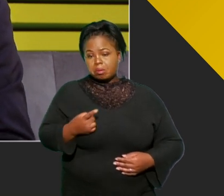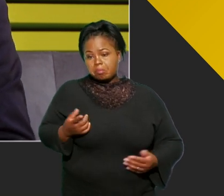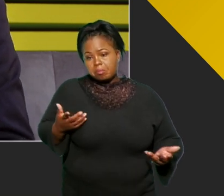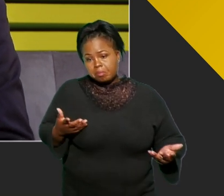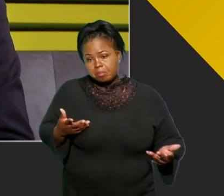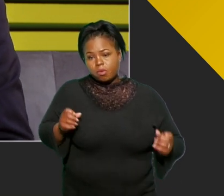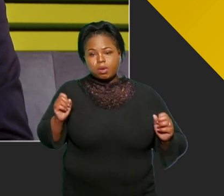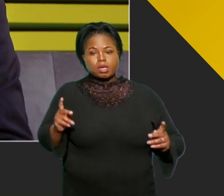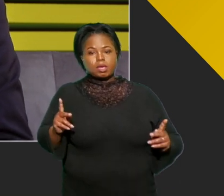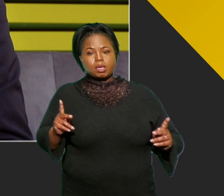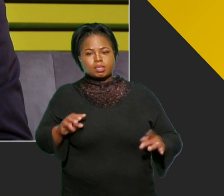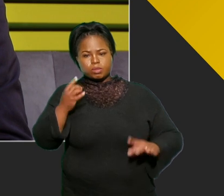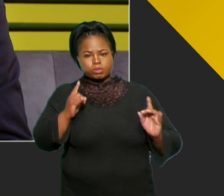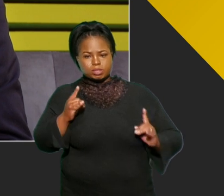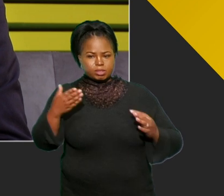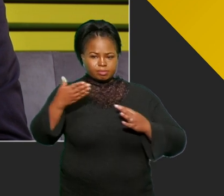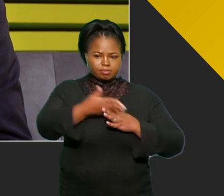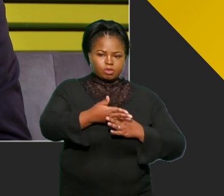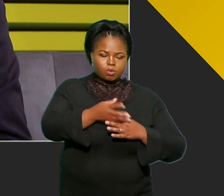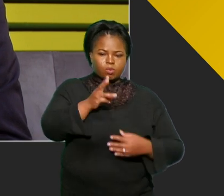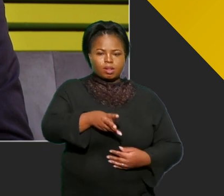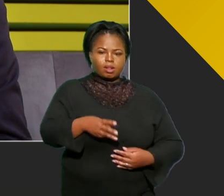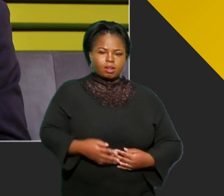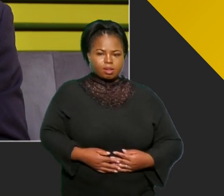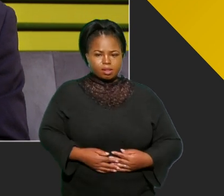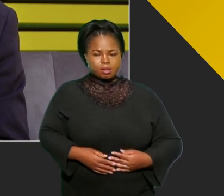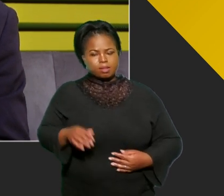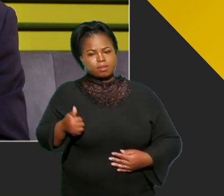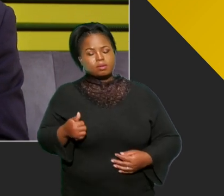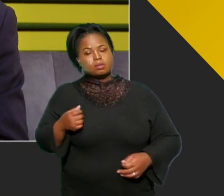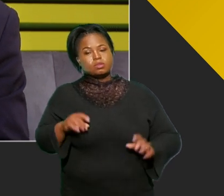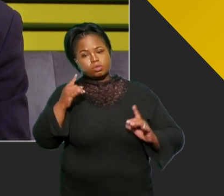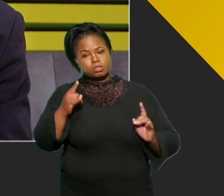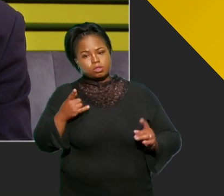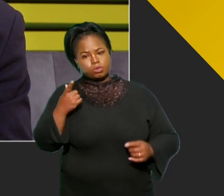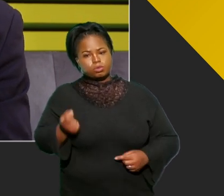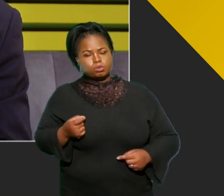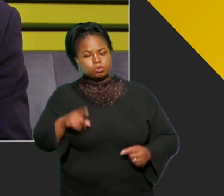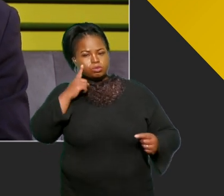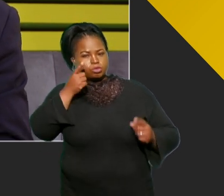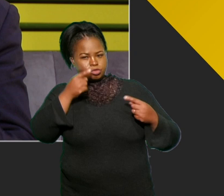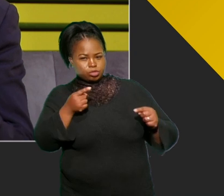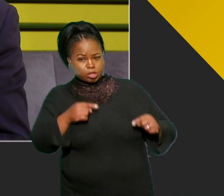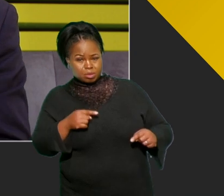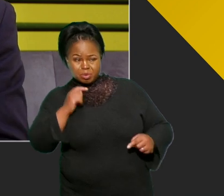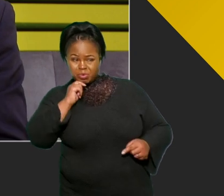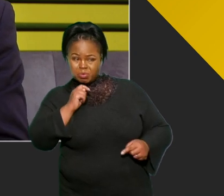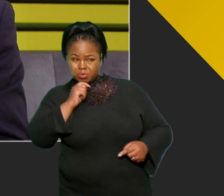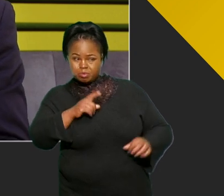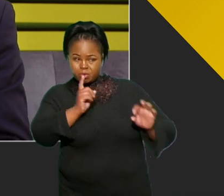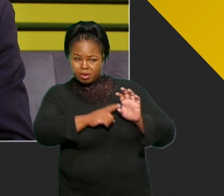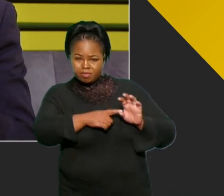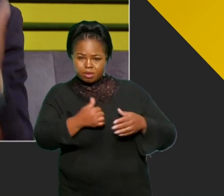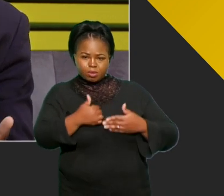okay the city should intervene as the respondent then the city will do an occupant audit to see whether I do qualify